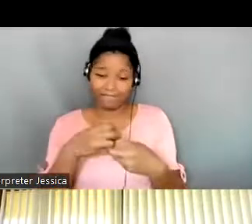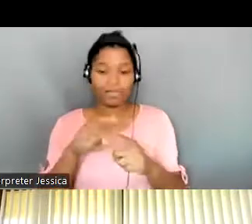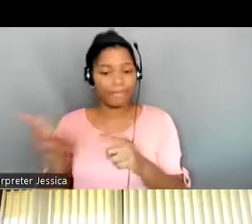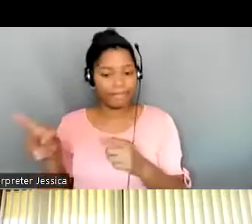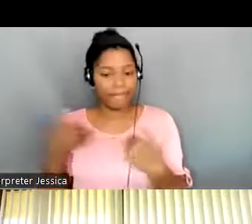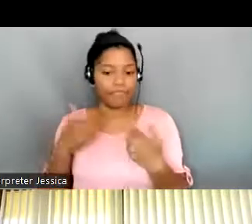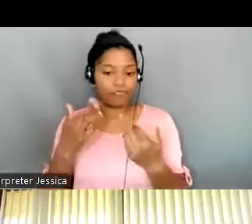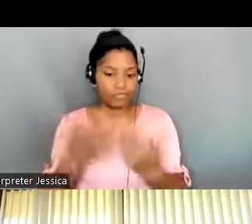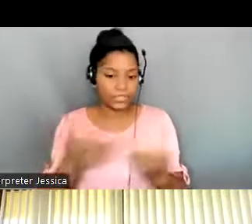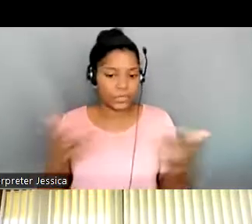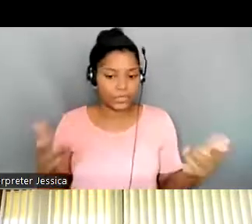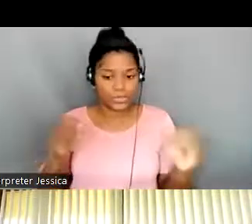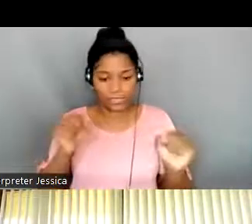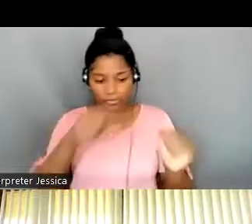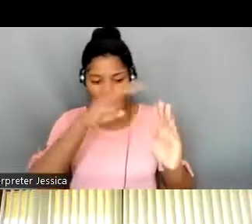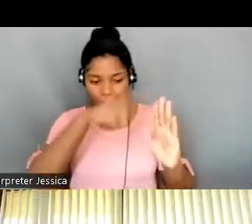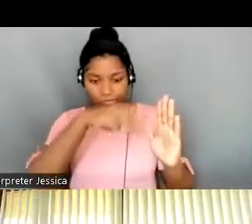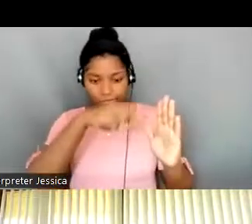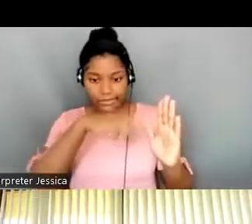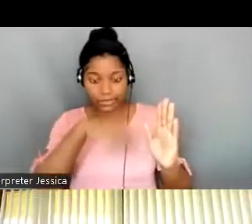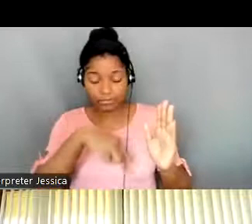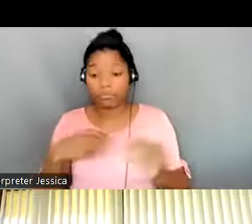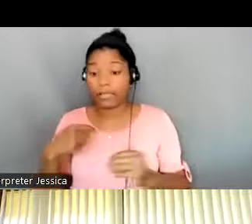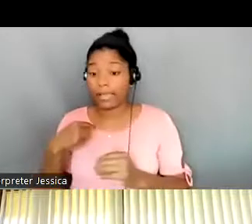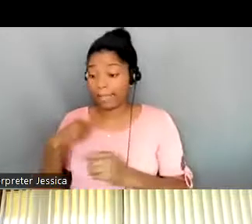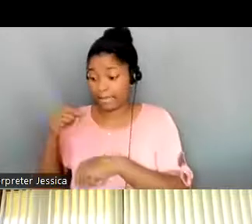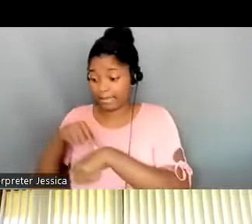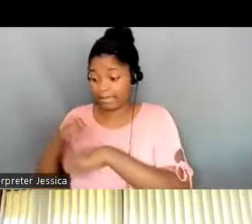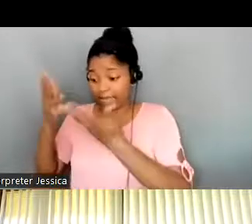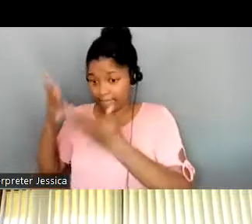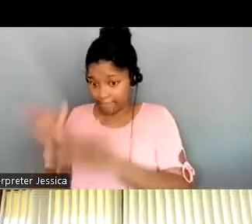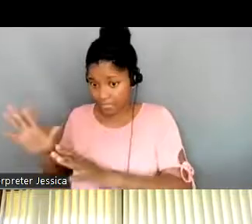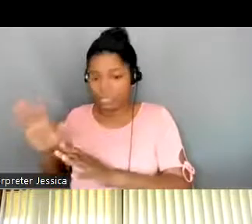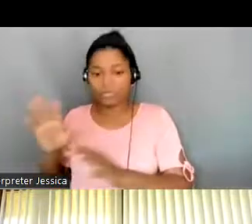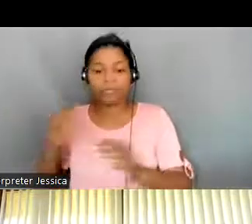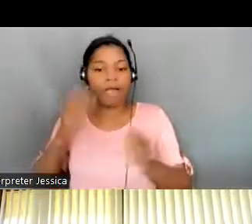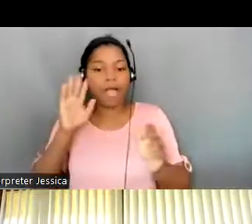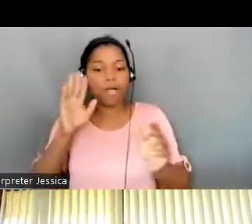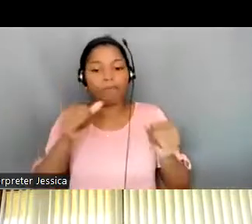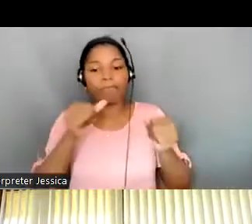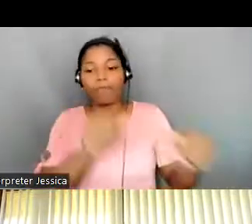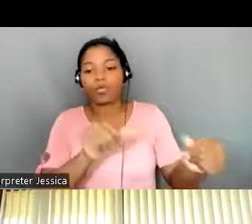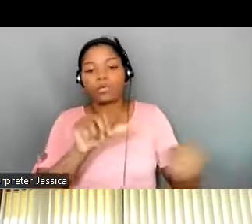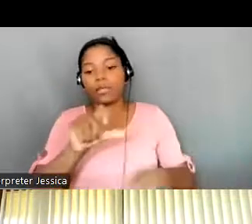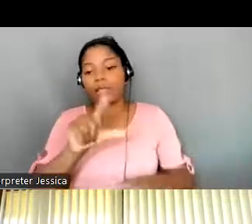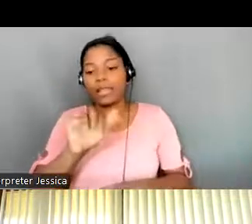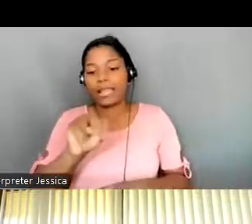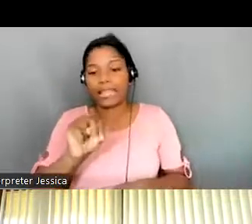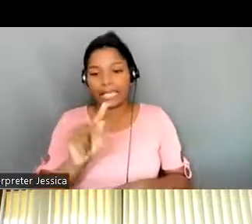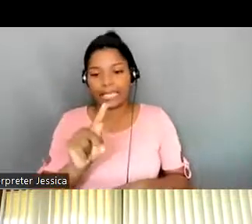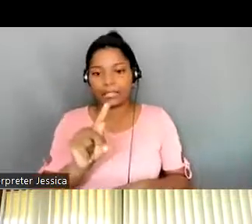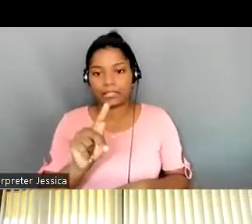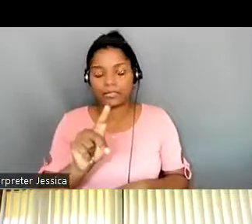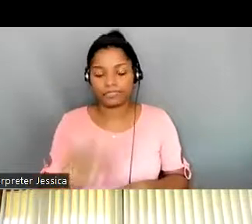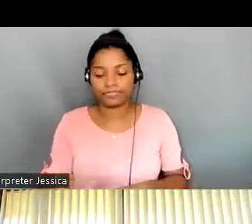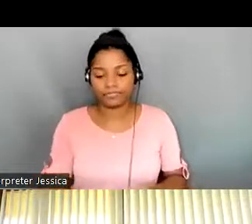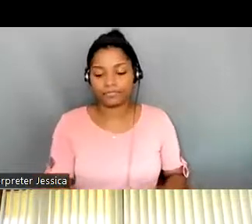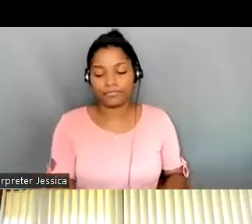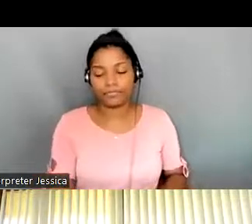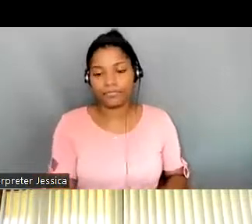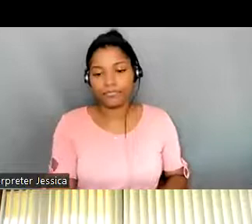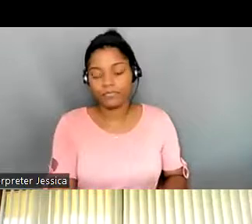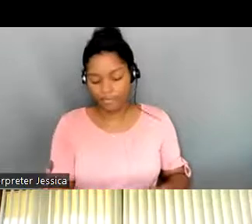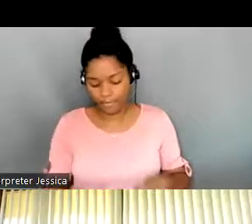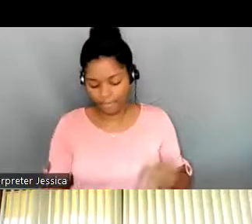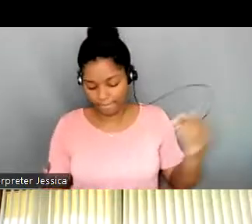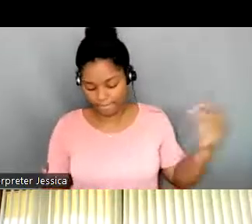there. When I finish my 4 minutes, I'll post a link. I have some resources. Generations United not too long ago created